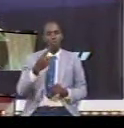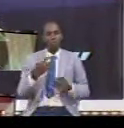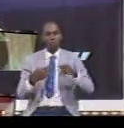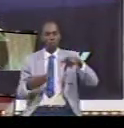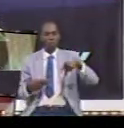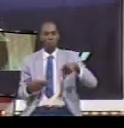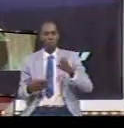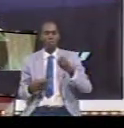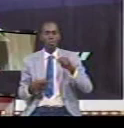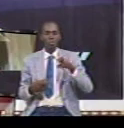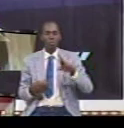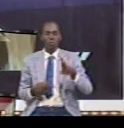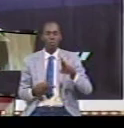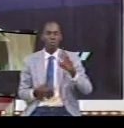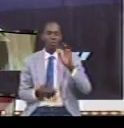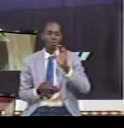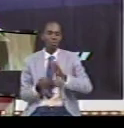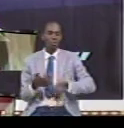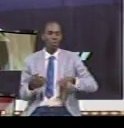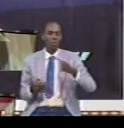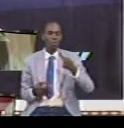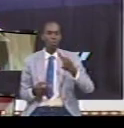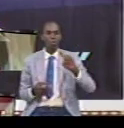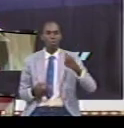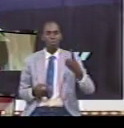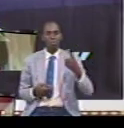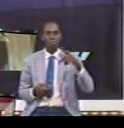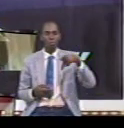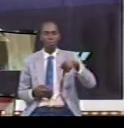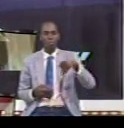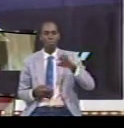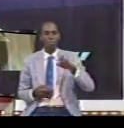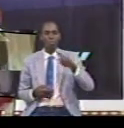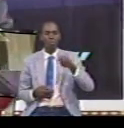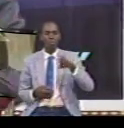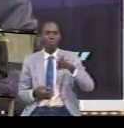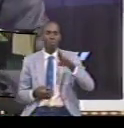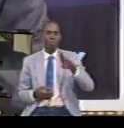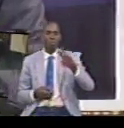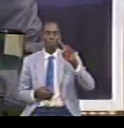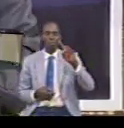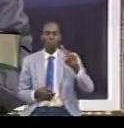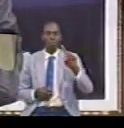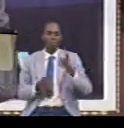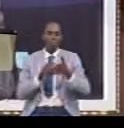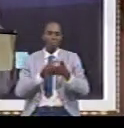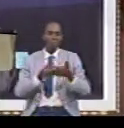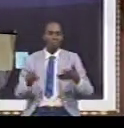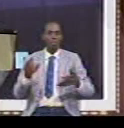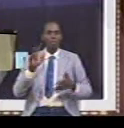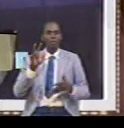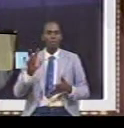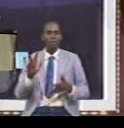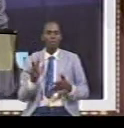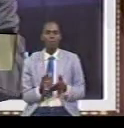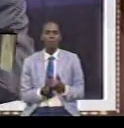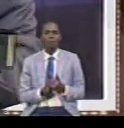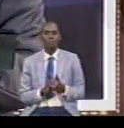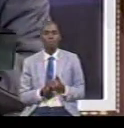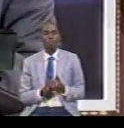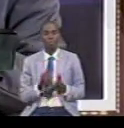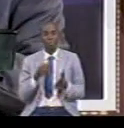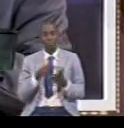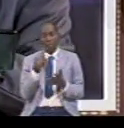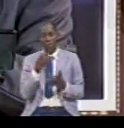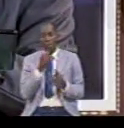First Peter, I'm reading from chapter 1, verse 3. First Peter chapter 1, we're reading from verse 3. It